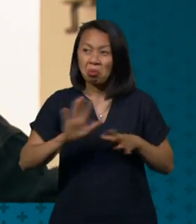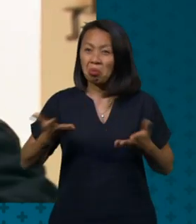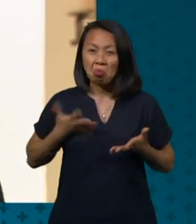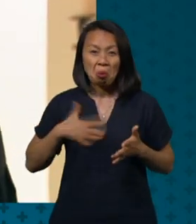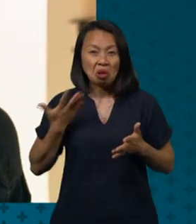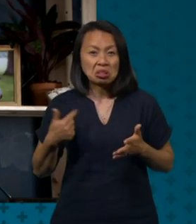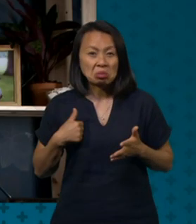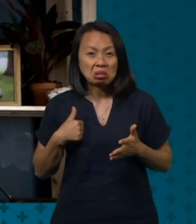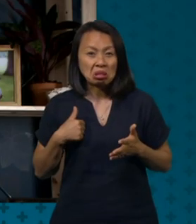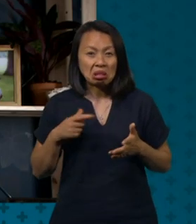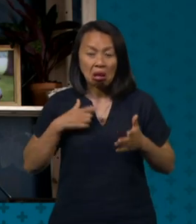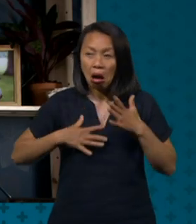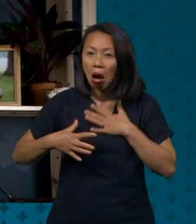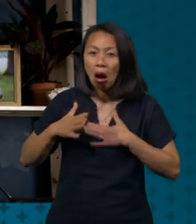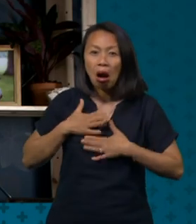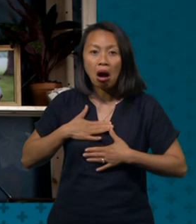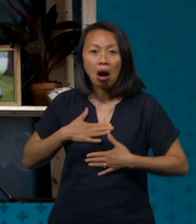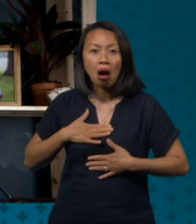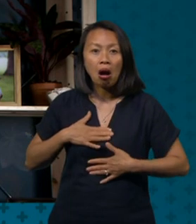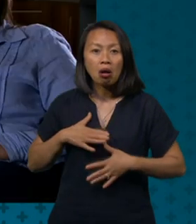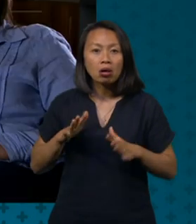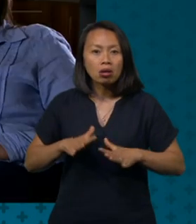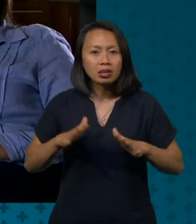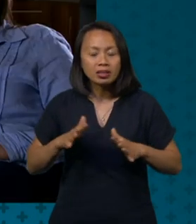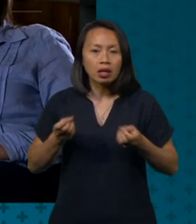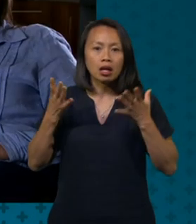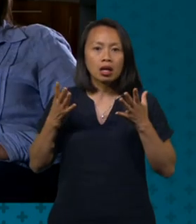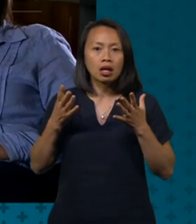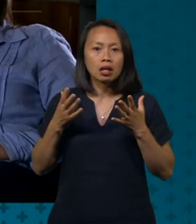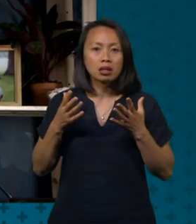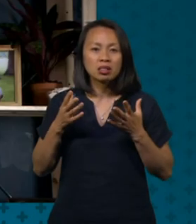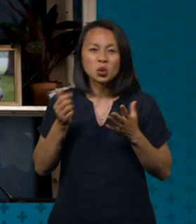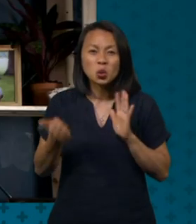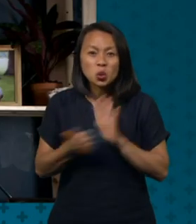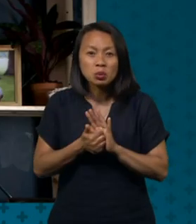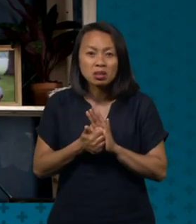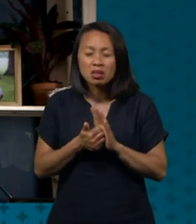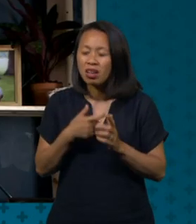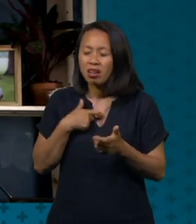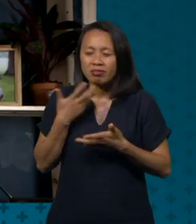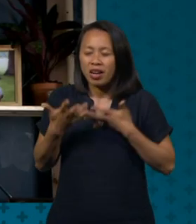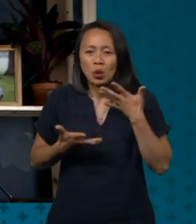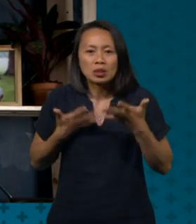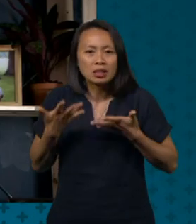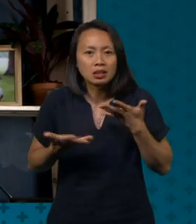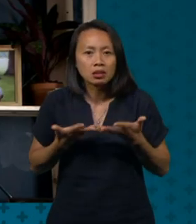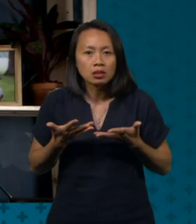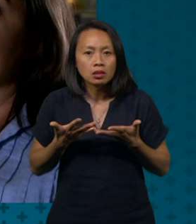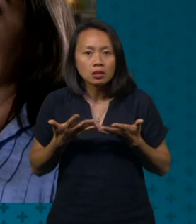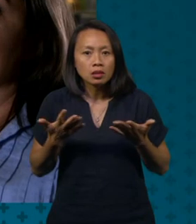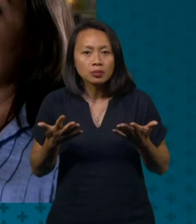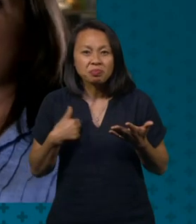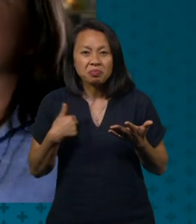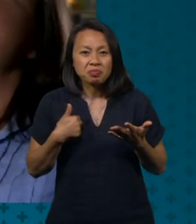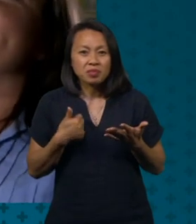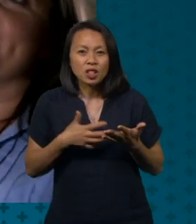want to blow your top. Oh, this is going to sound so stupid, but there's no other way to say it. I was jealous. It's always been just me and Cam